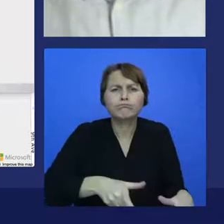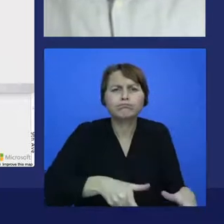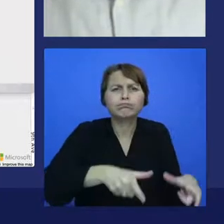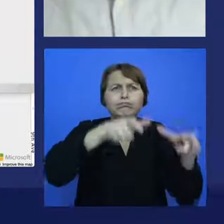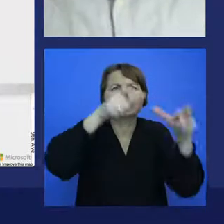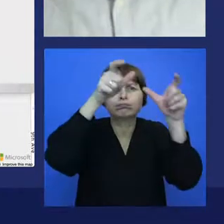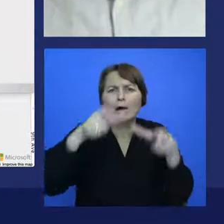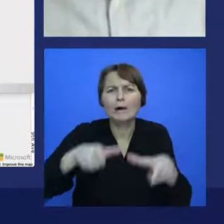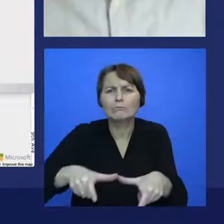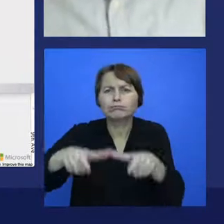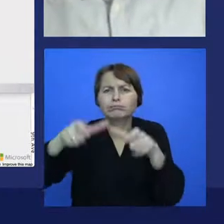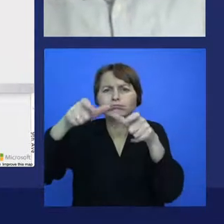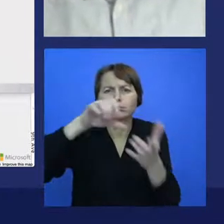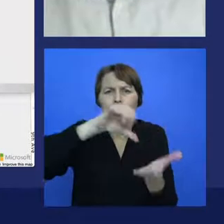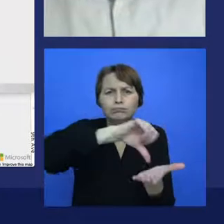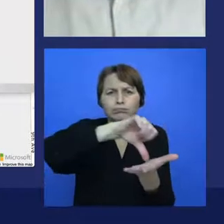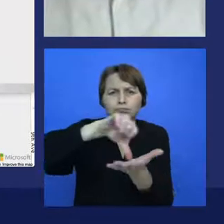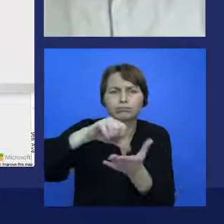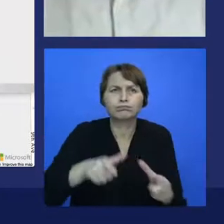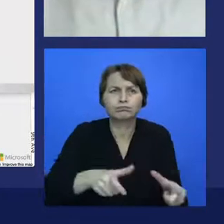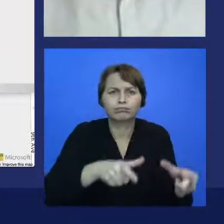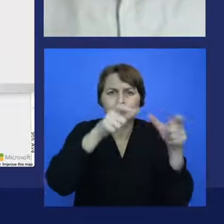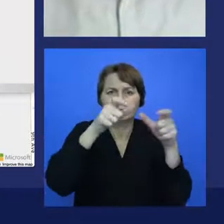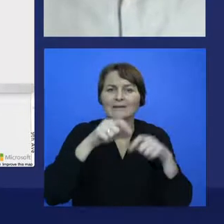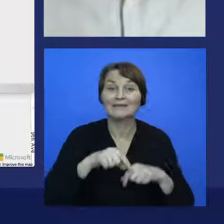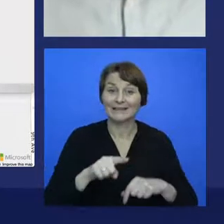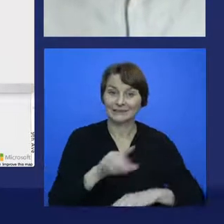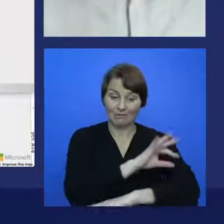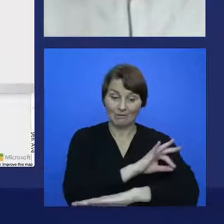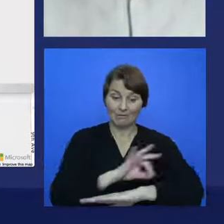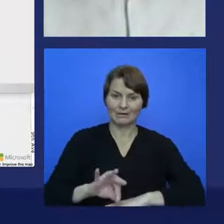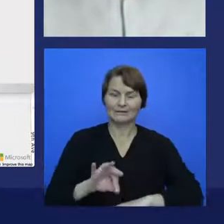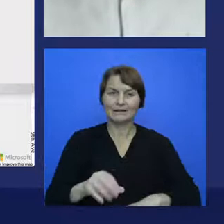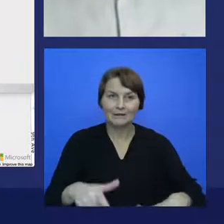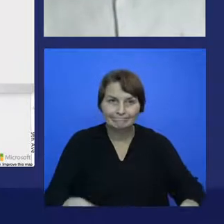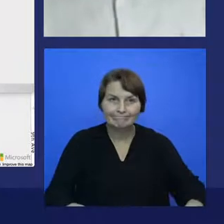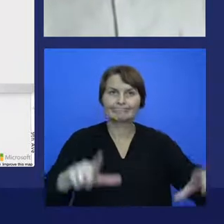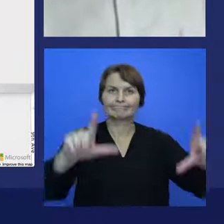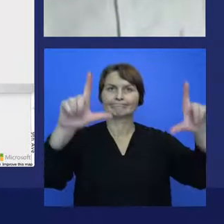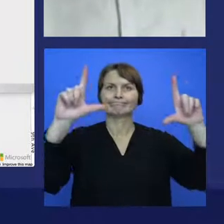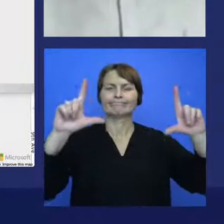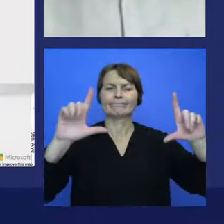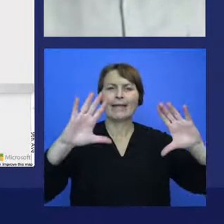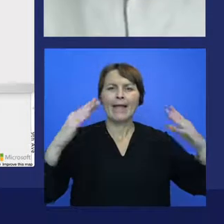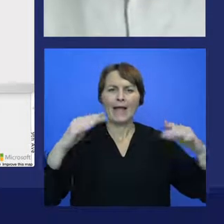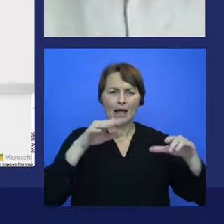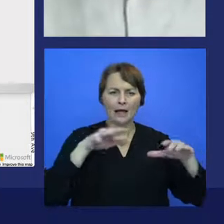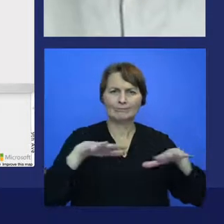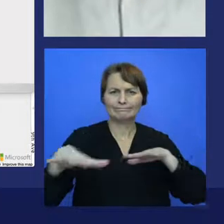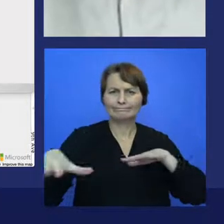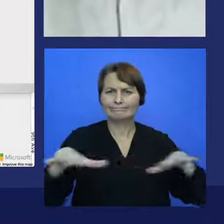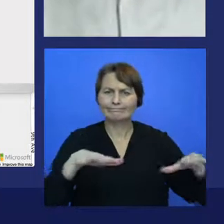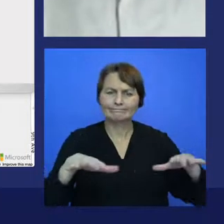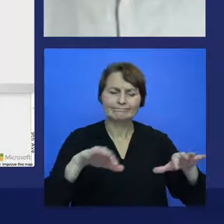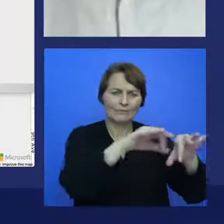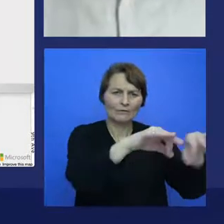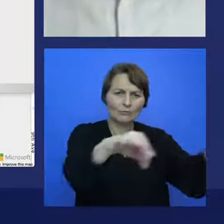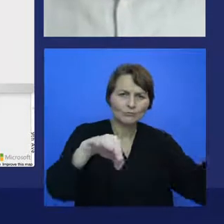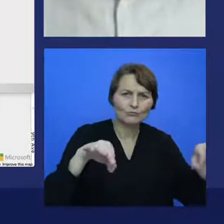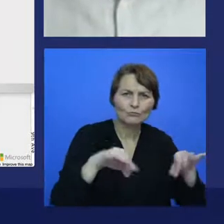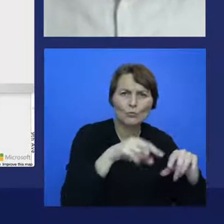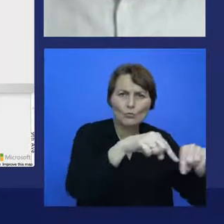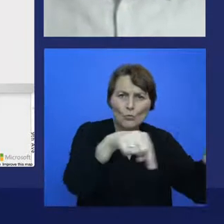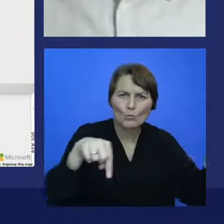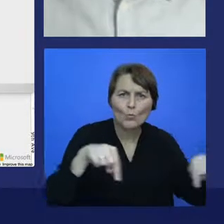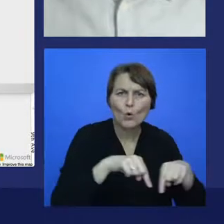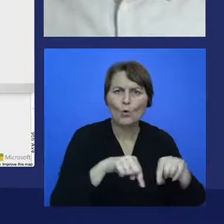diagram. So this contains all of the information about the physical space in terms of the layout, the furniture, what facilities